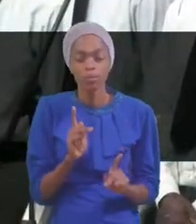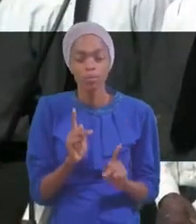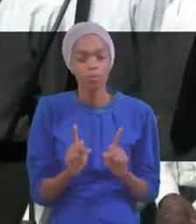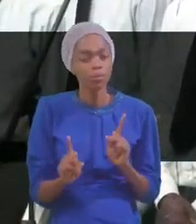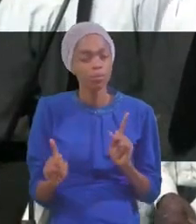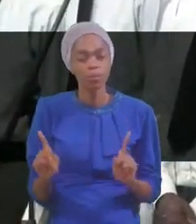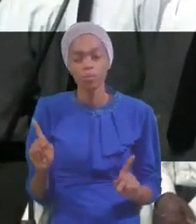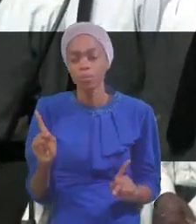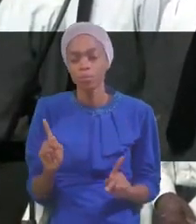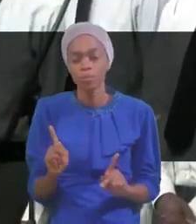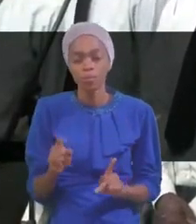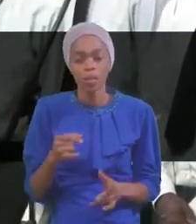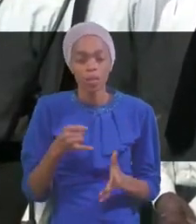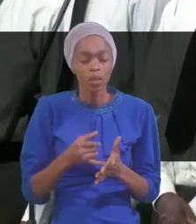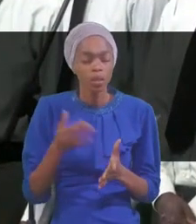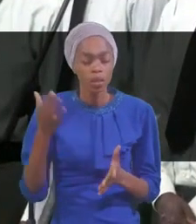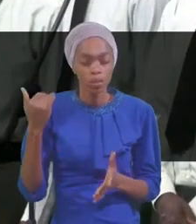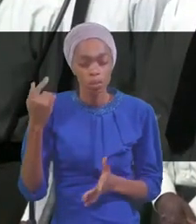For my